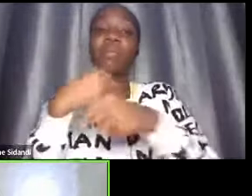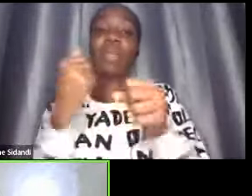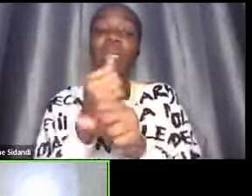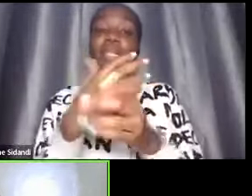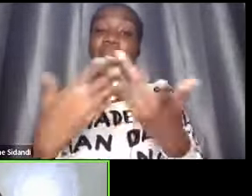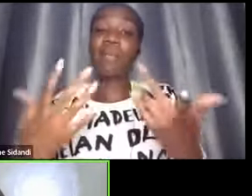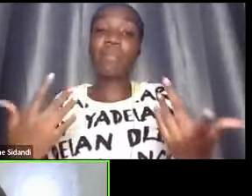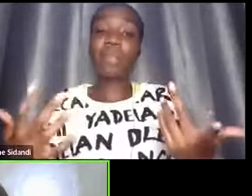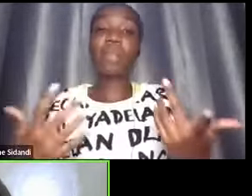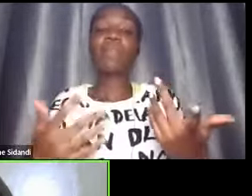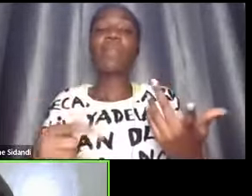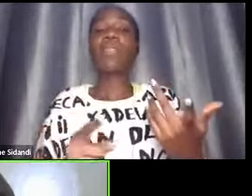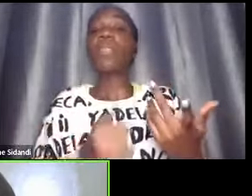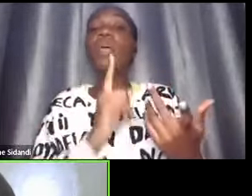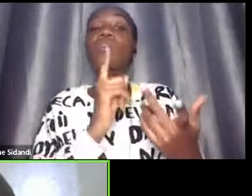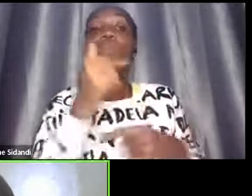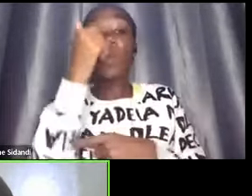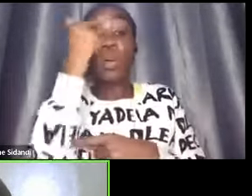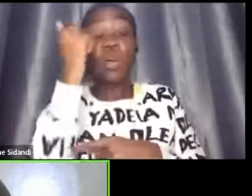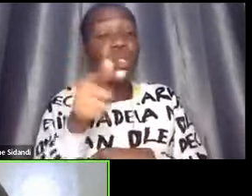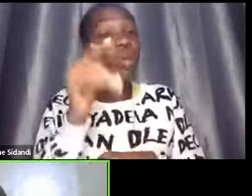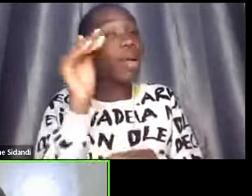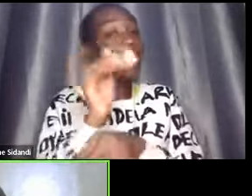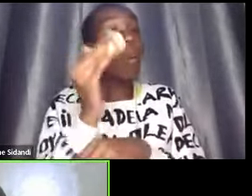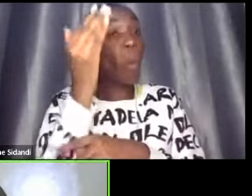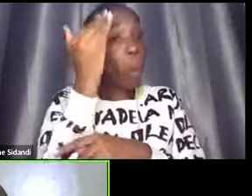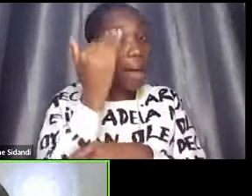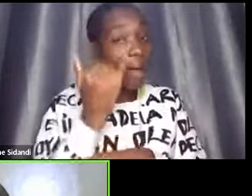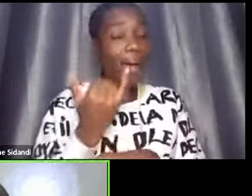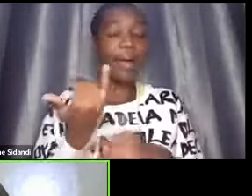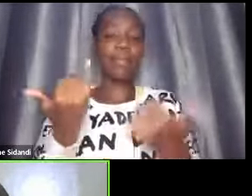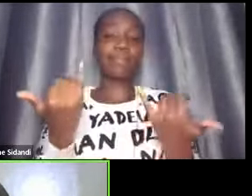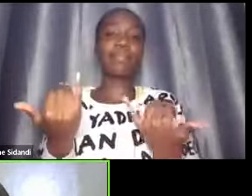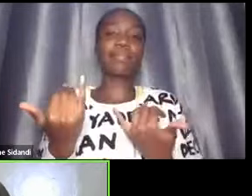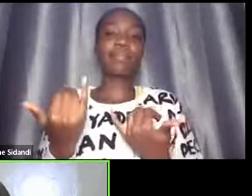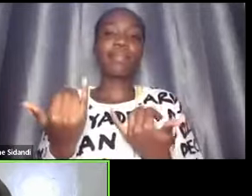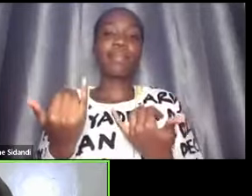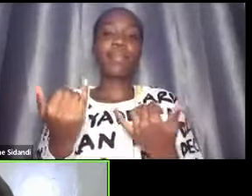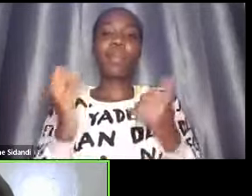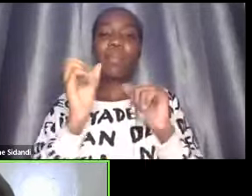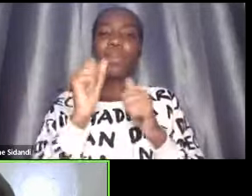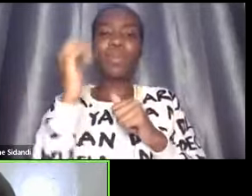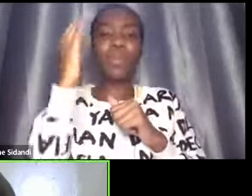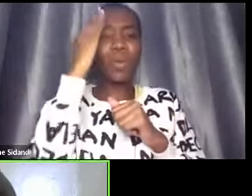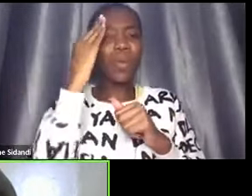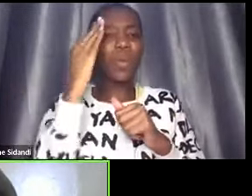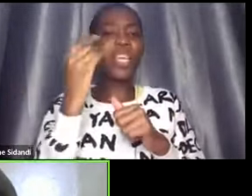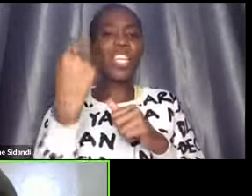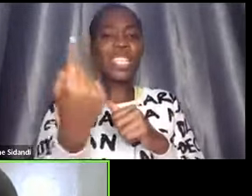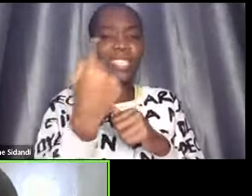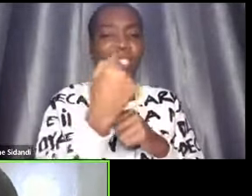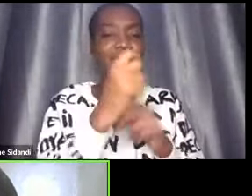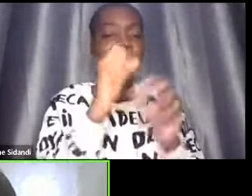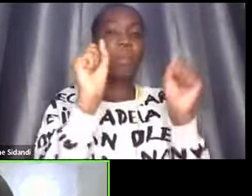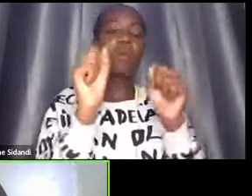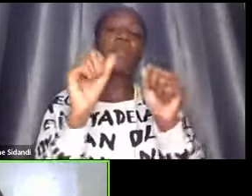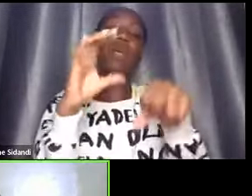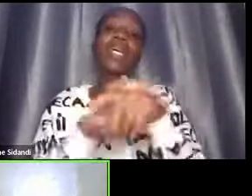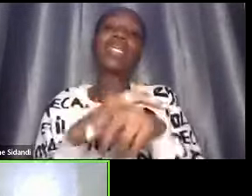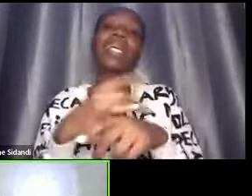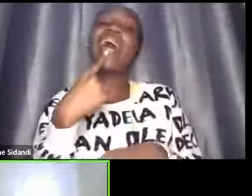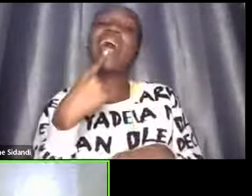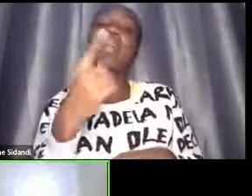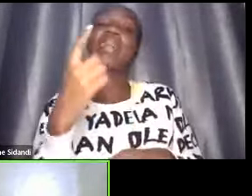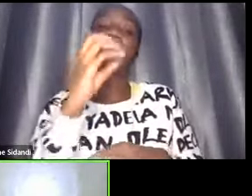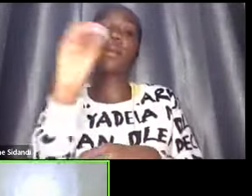see, because you asked why, you have realized that each one of them will get 100% of the orange, because one